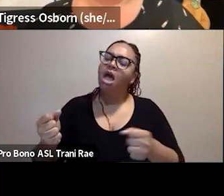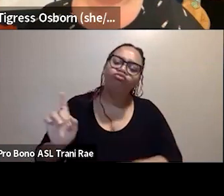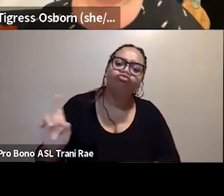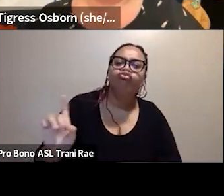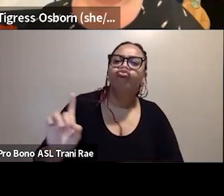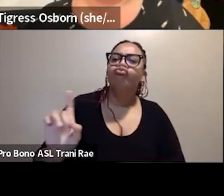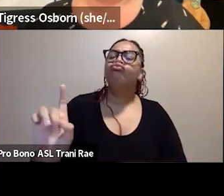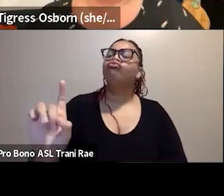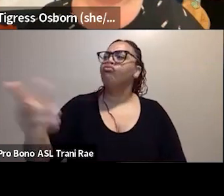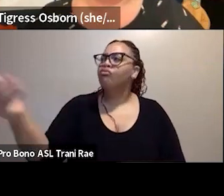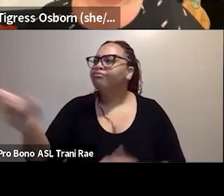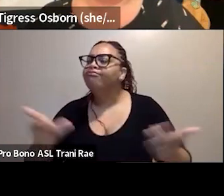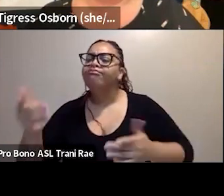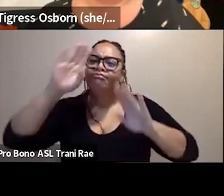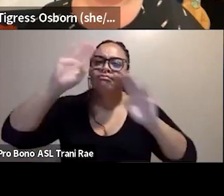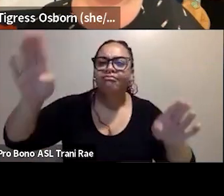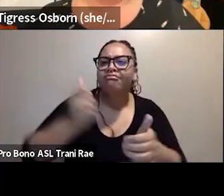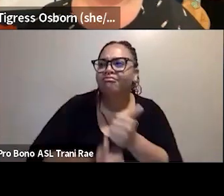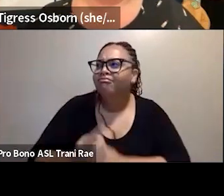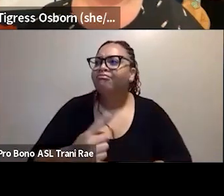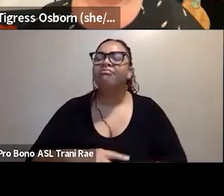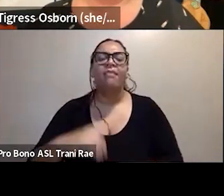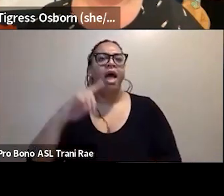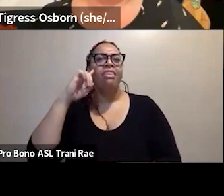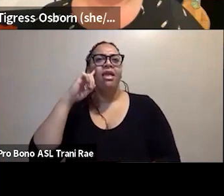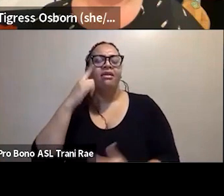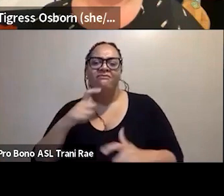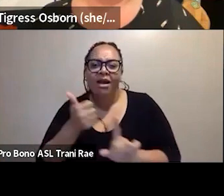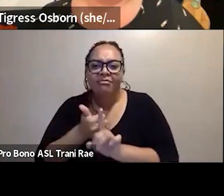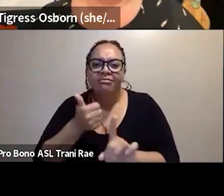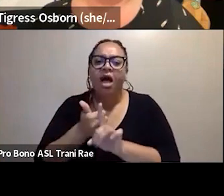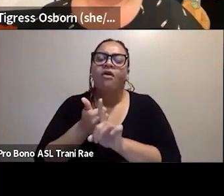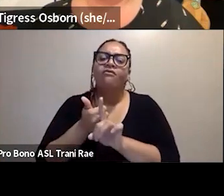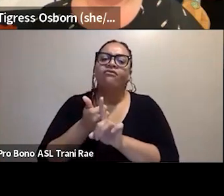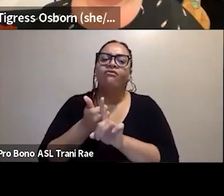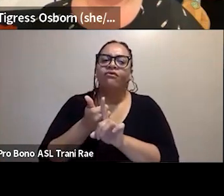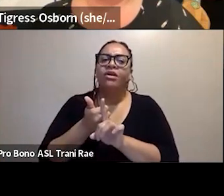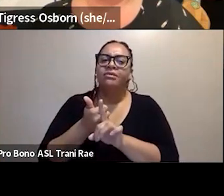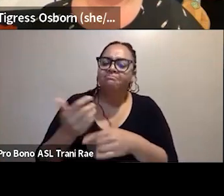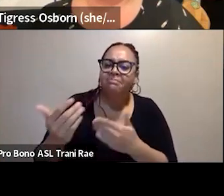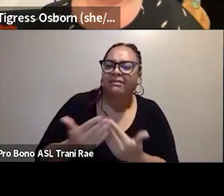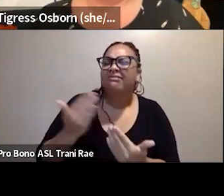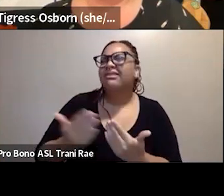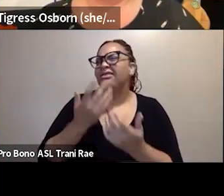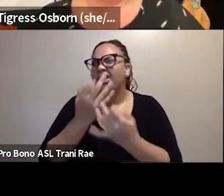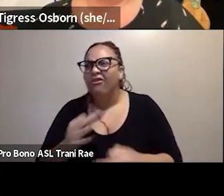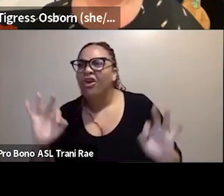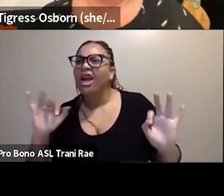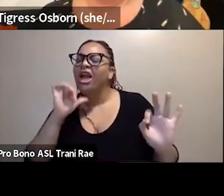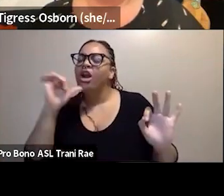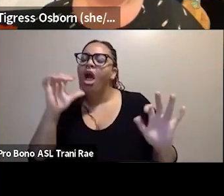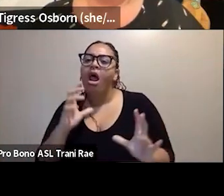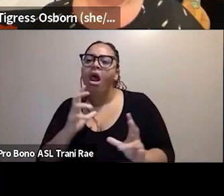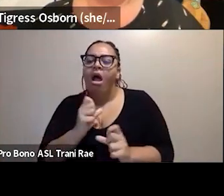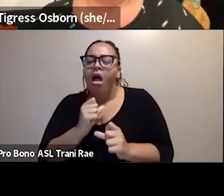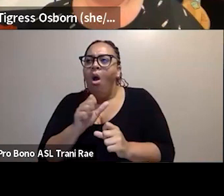greets. I sing the self that bounces, plump and easy and free, not tightened or wired or